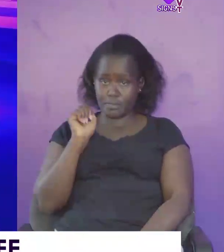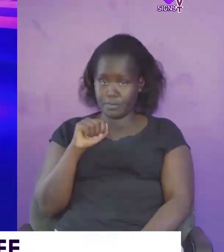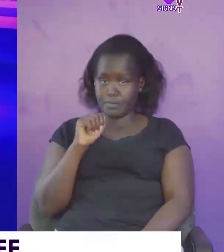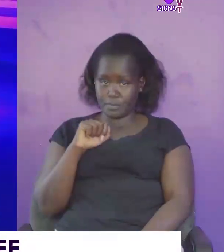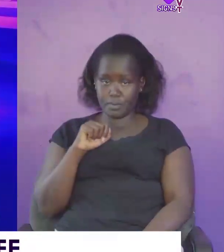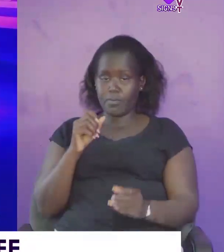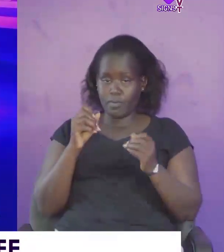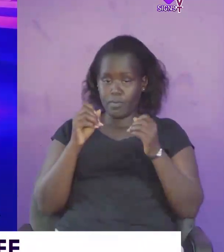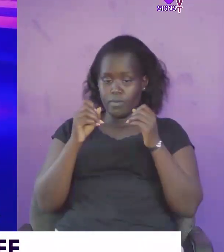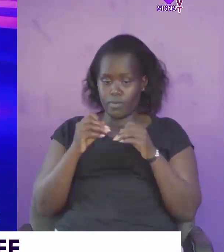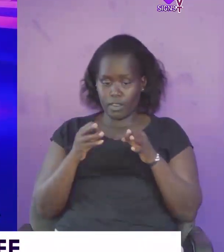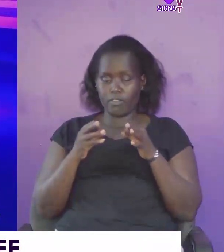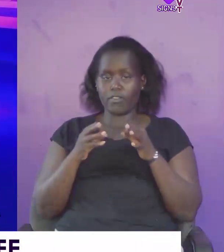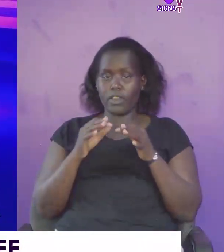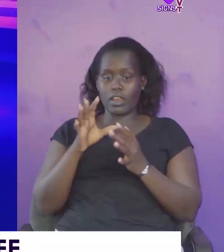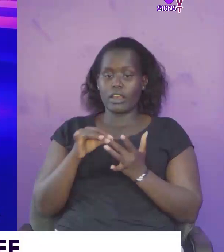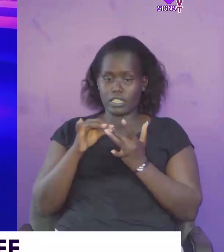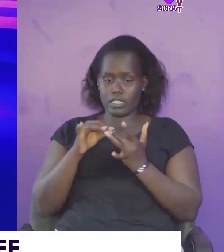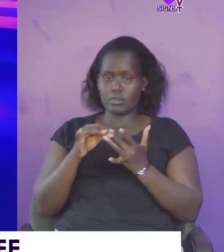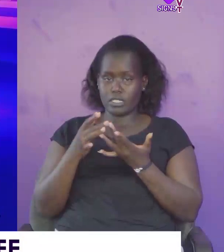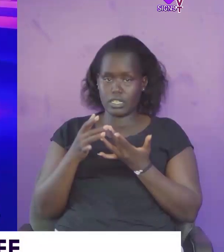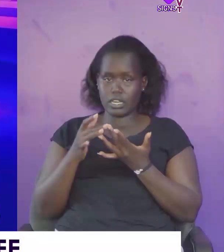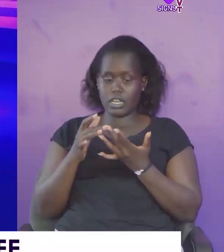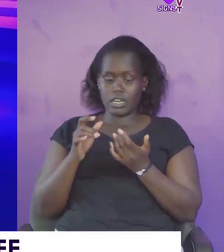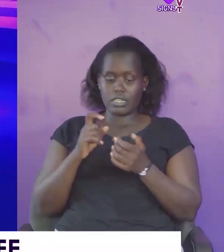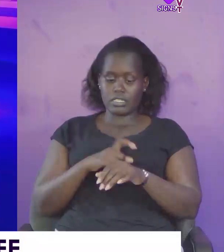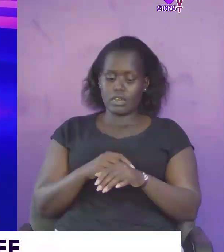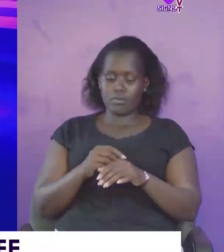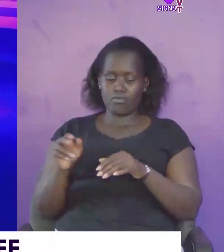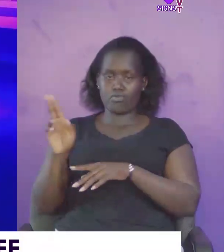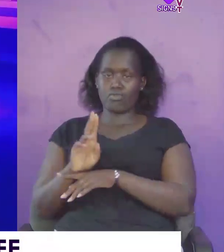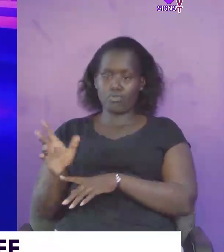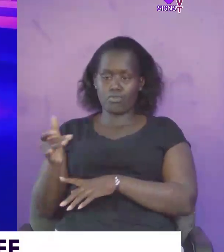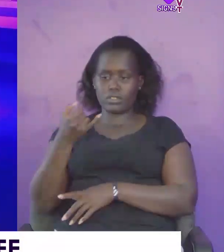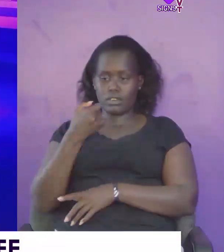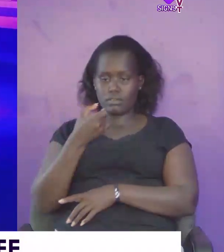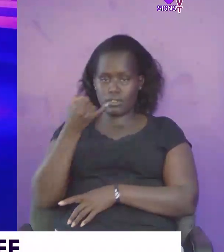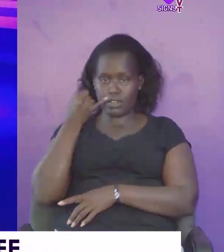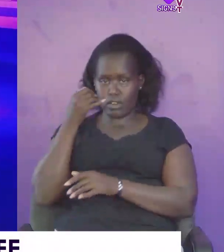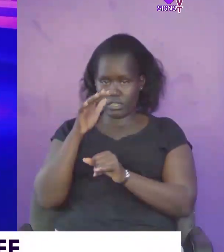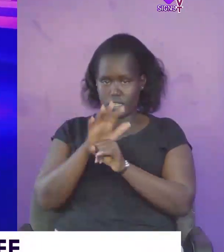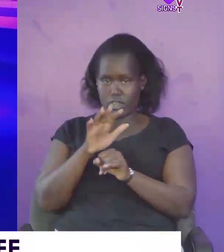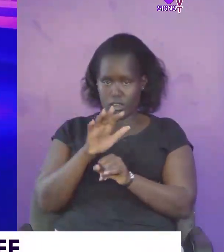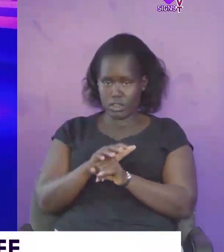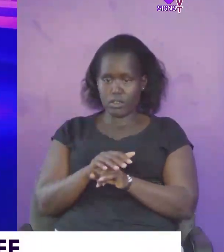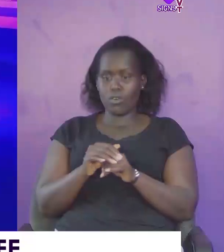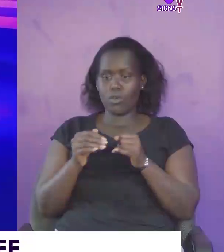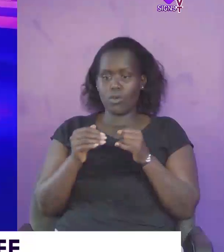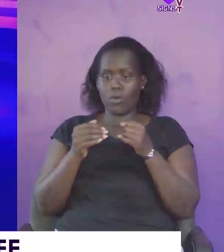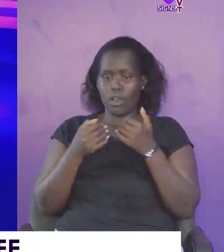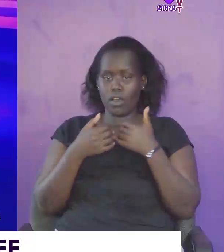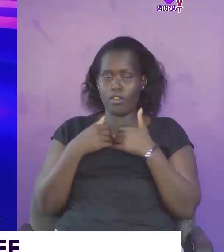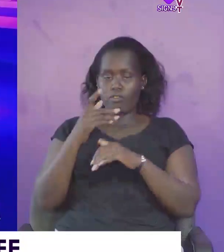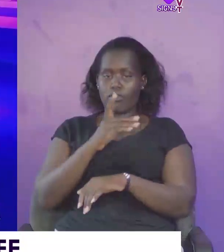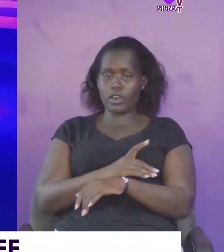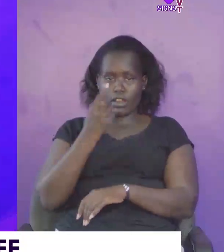if especially during overindulgence, it shows an underlying issue. Absolutely. Yeah. We have a day for